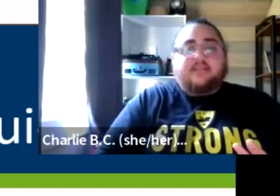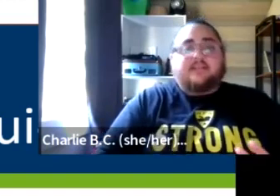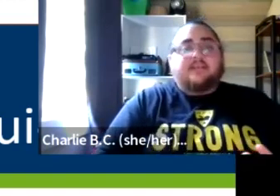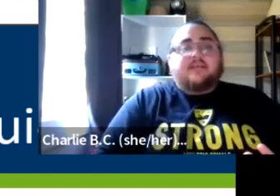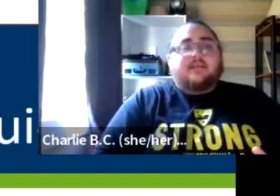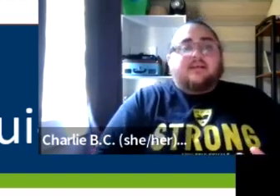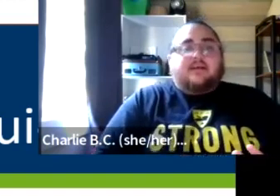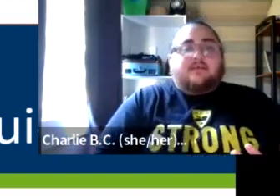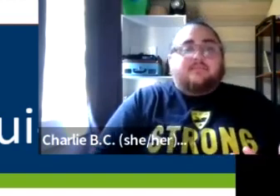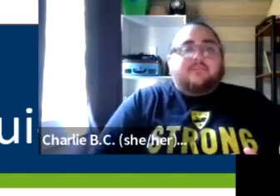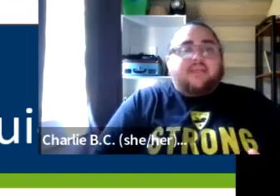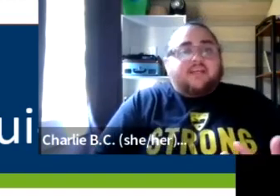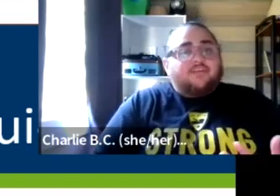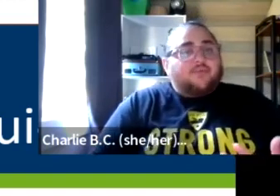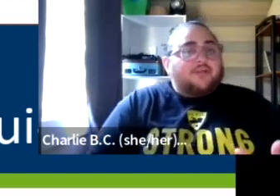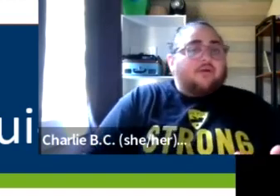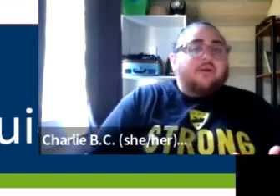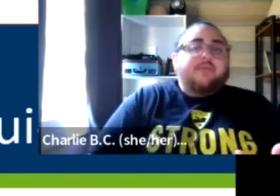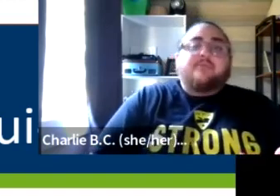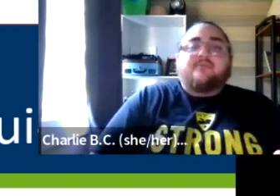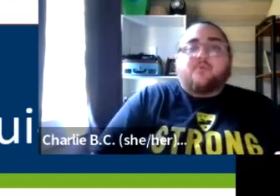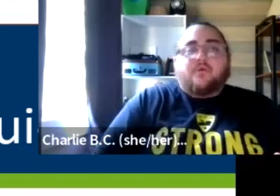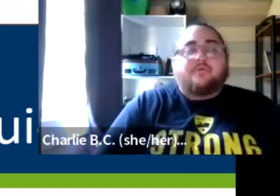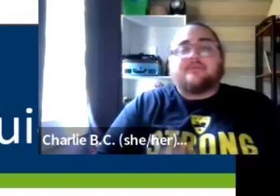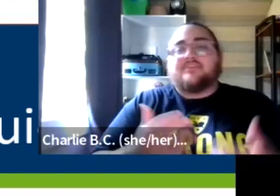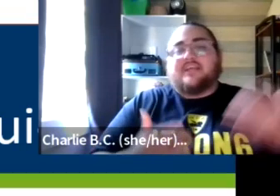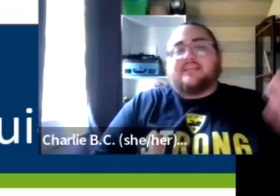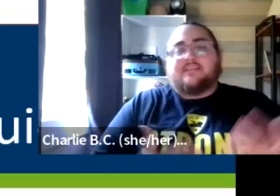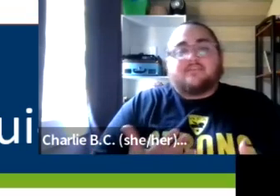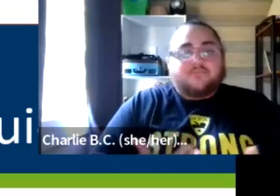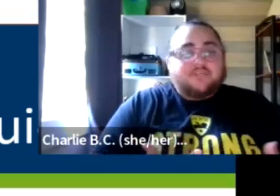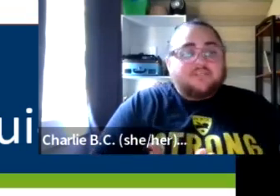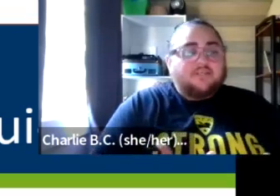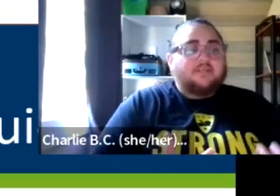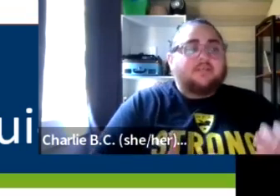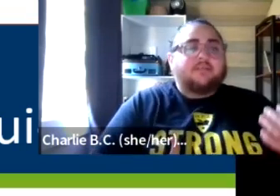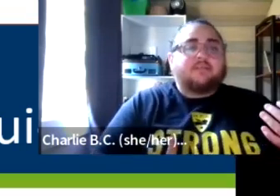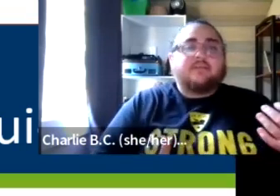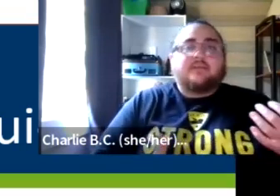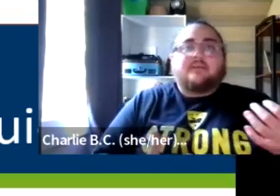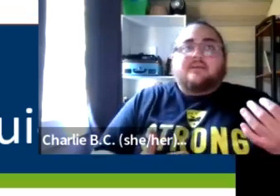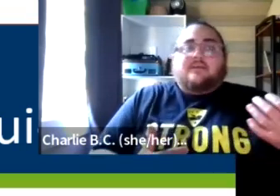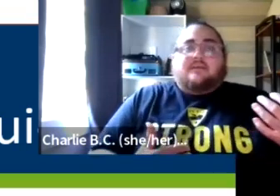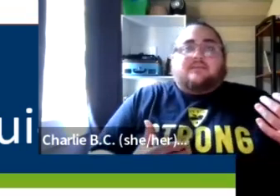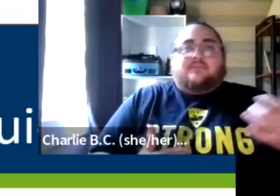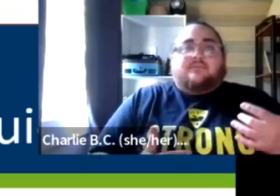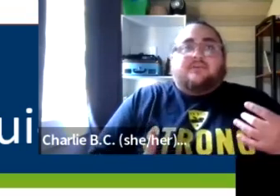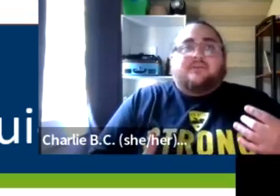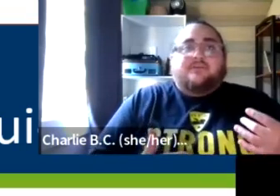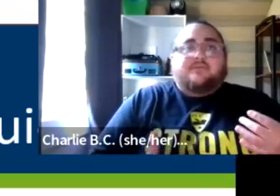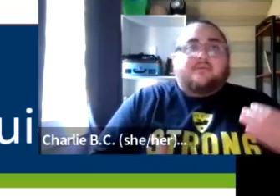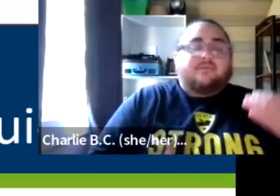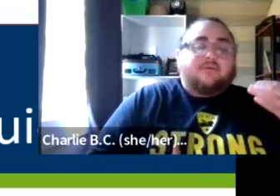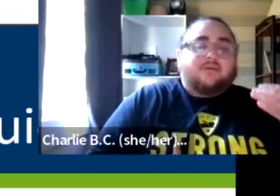that guide. And then staying under the radar or coming above board. We understand that there's risk in sort